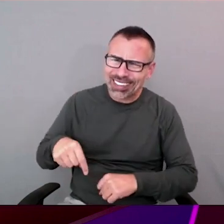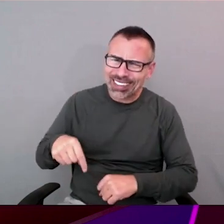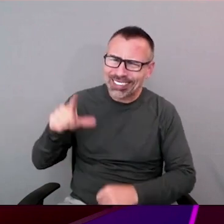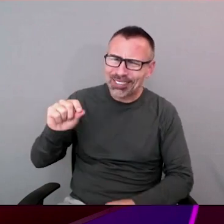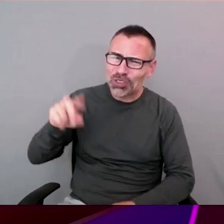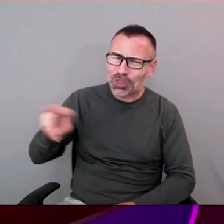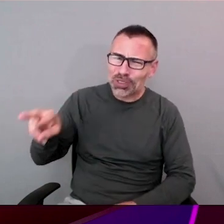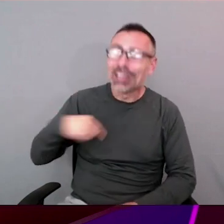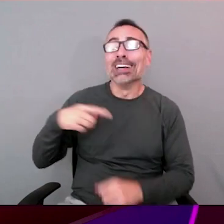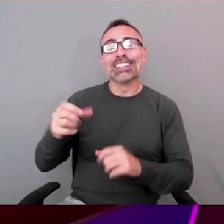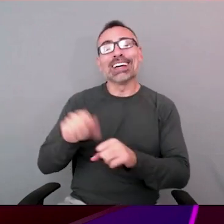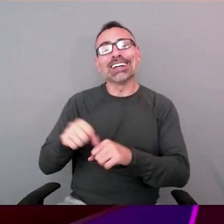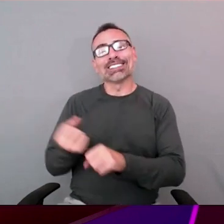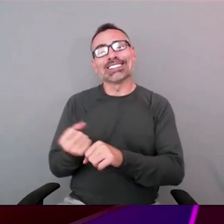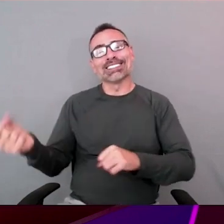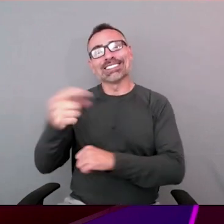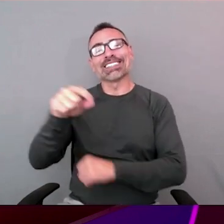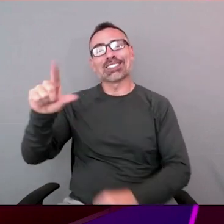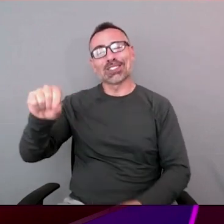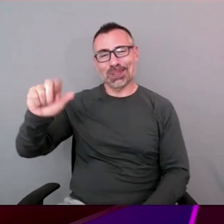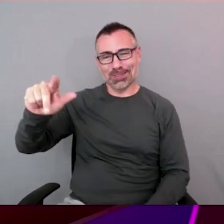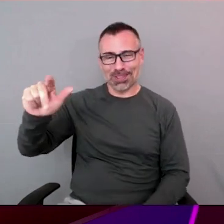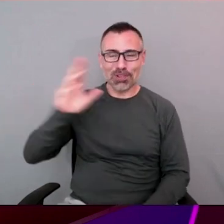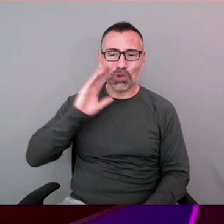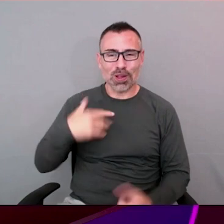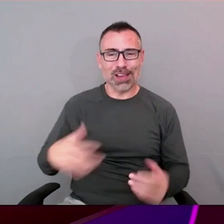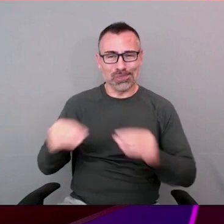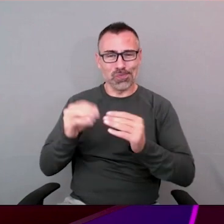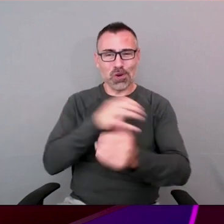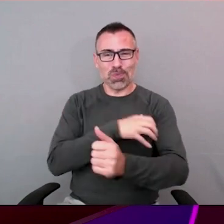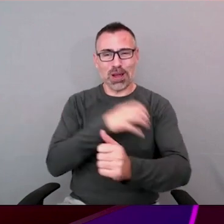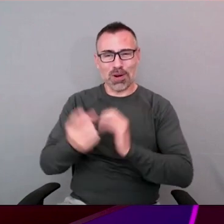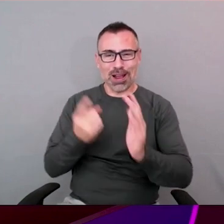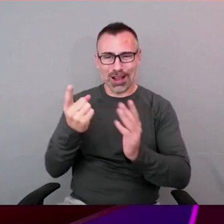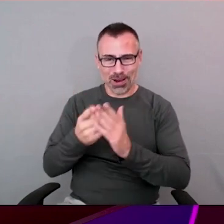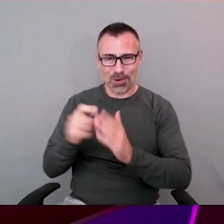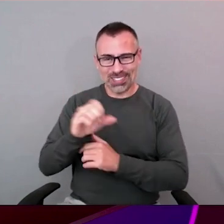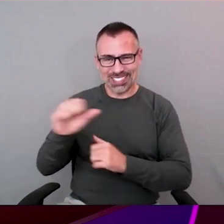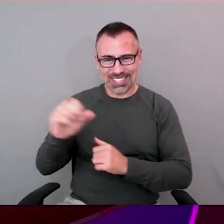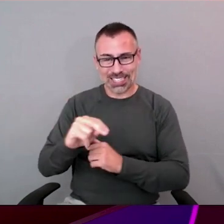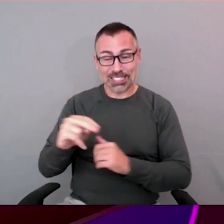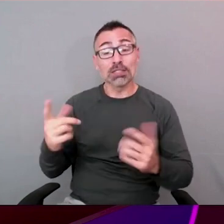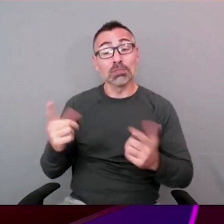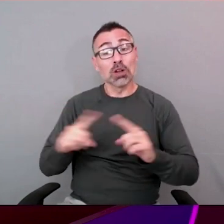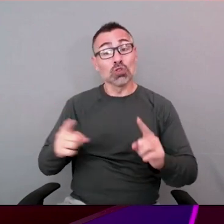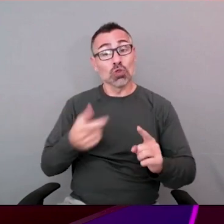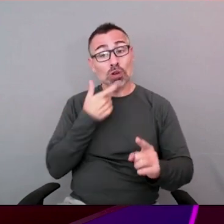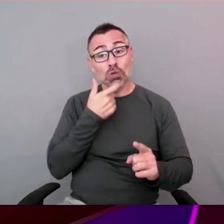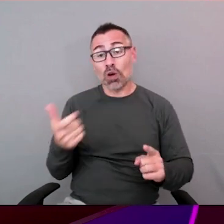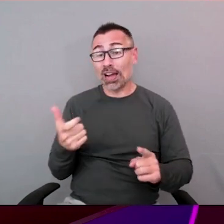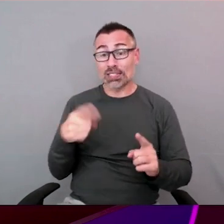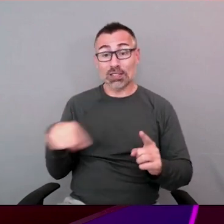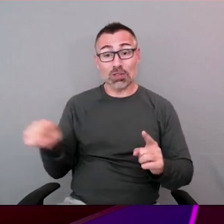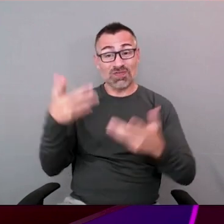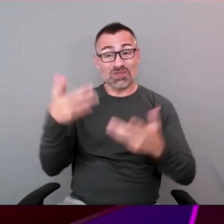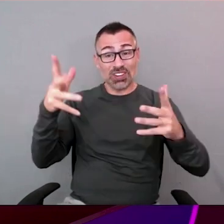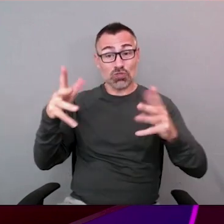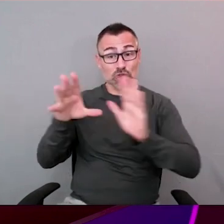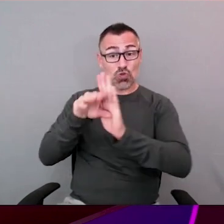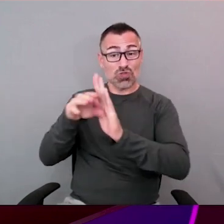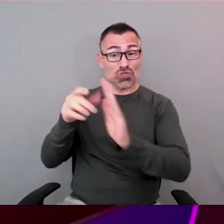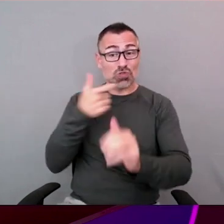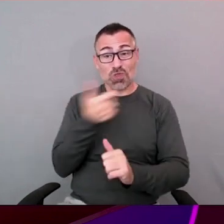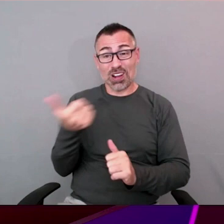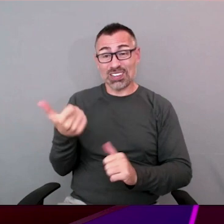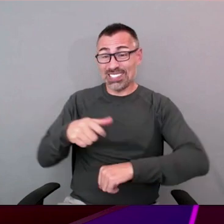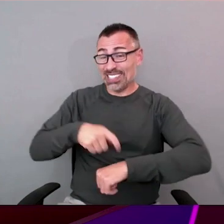2023, there's going to be more Power Hour sessions, but you can watch these sessions on demand. So you can watch Trevor on demand, you can watch you had